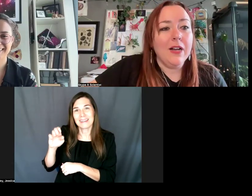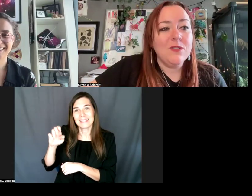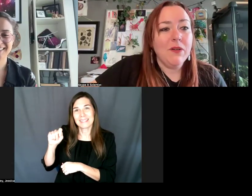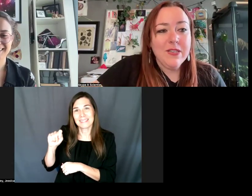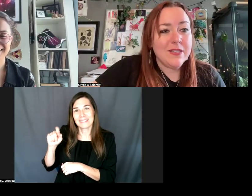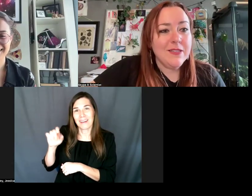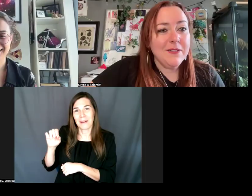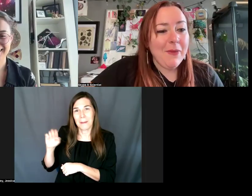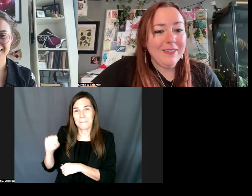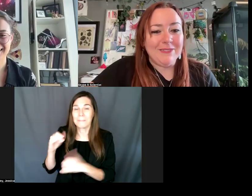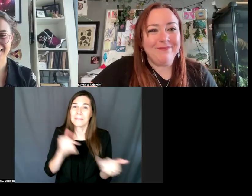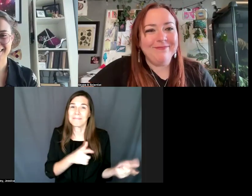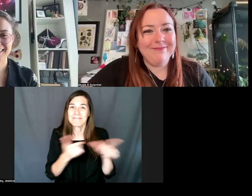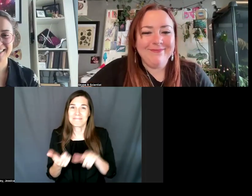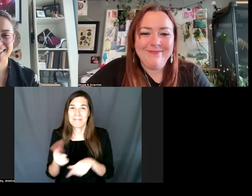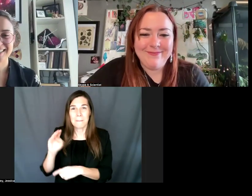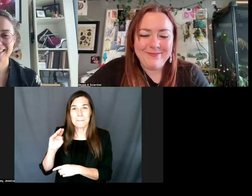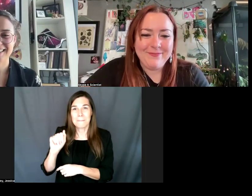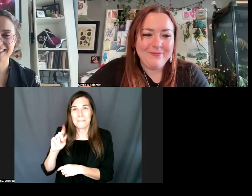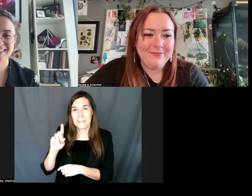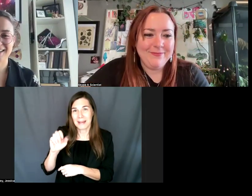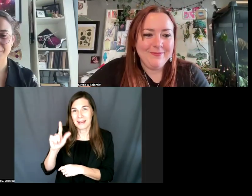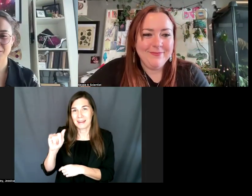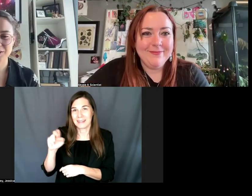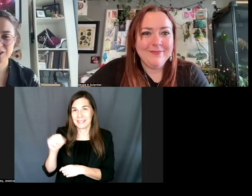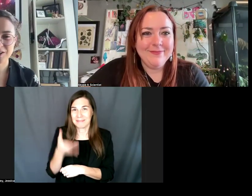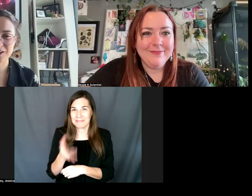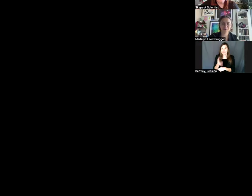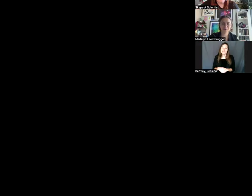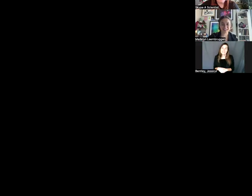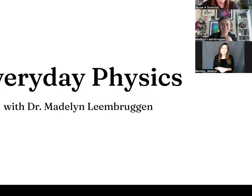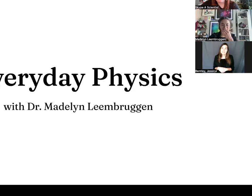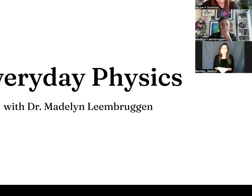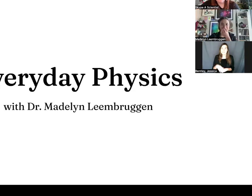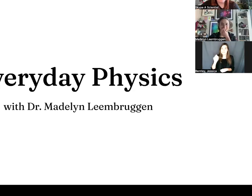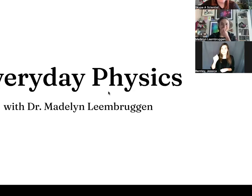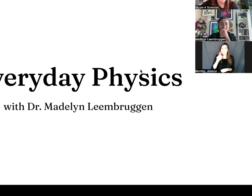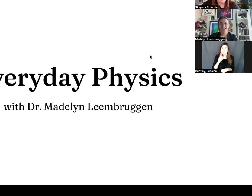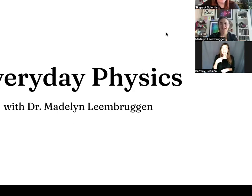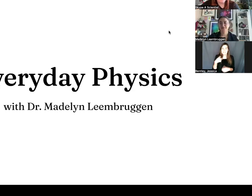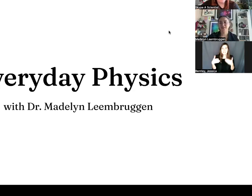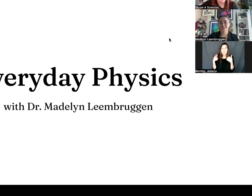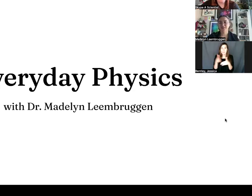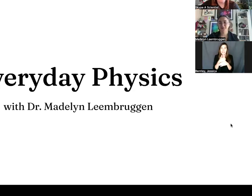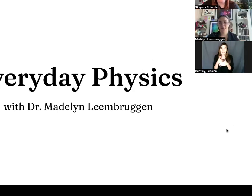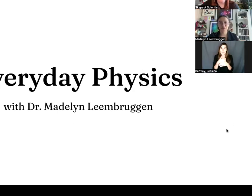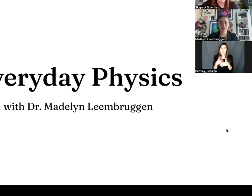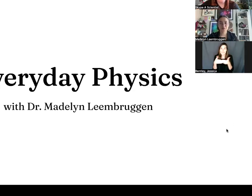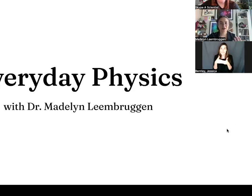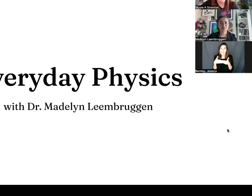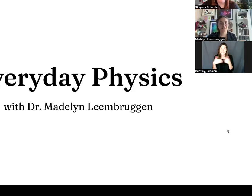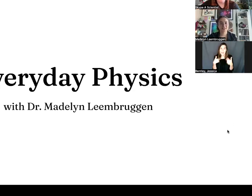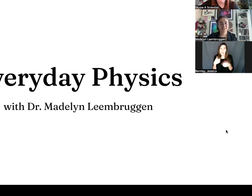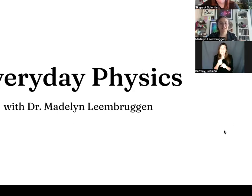over to our physicist, Madelyn. Yes, I will share a couple slides that I made for us to